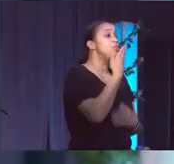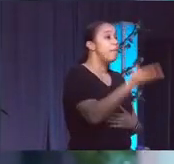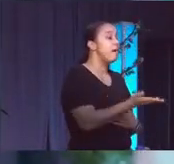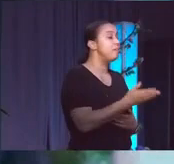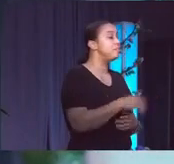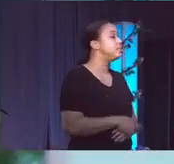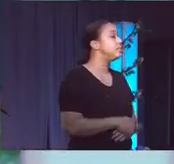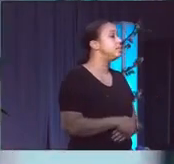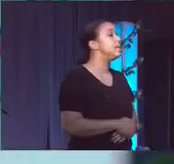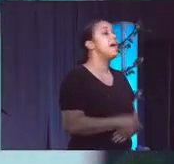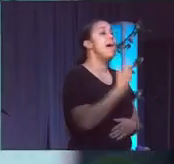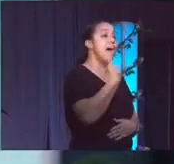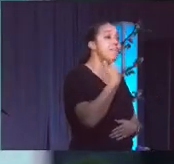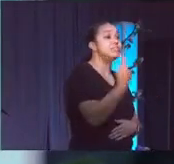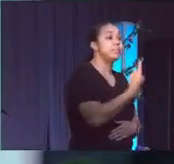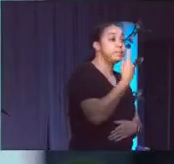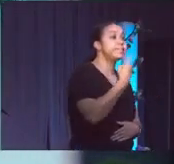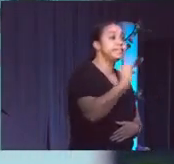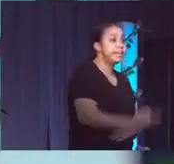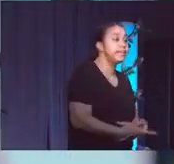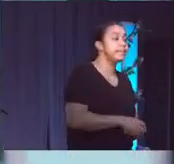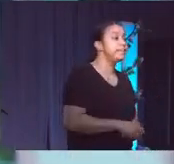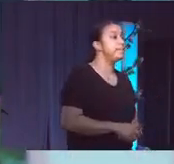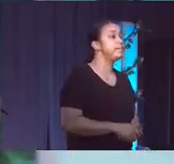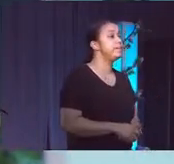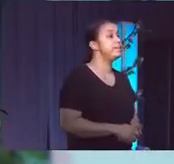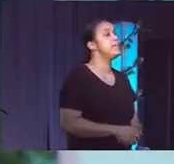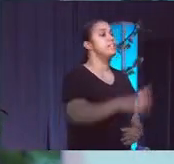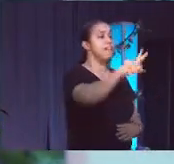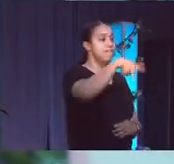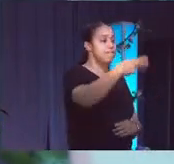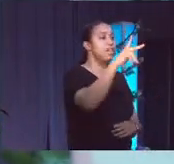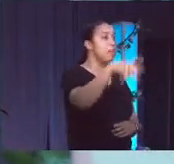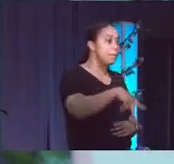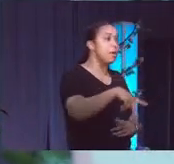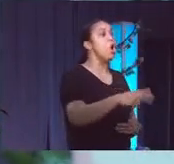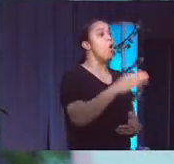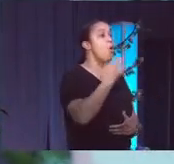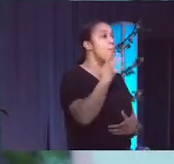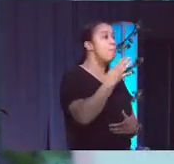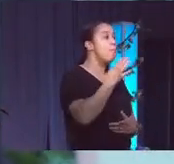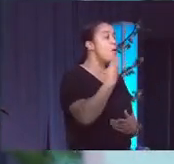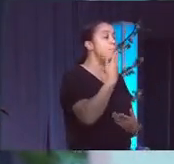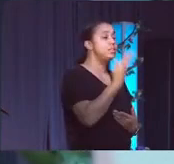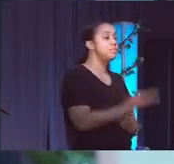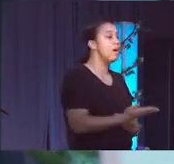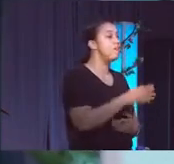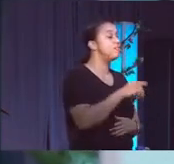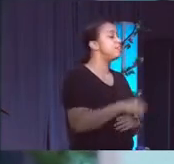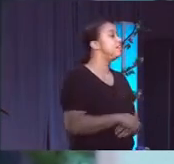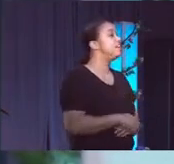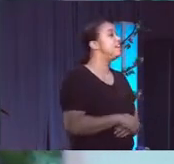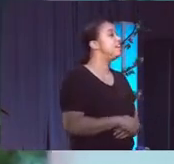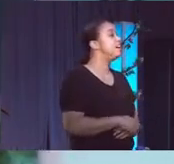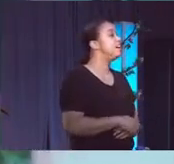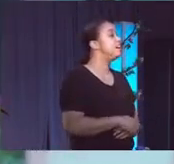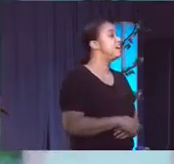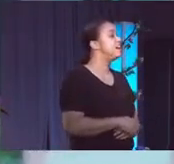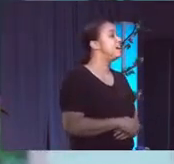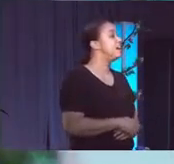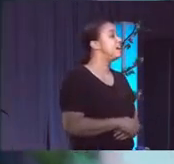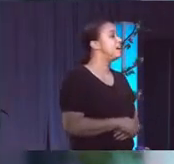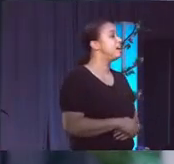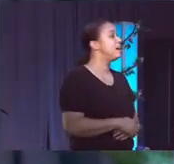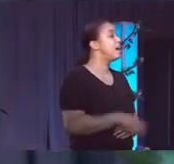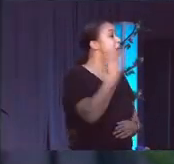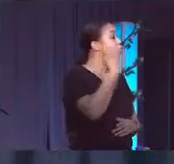mouth. Have something to say. Then Philip opened his mouth. 1 Peter chapter 3, verse 15.